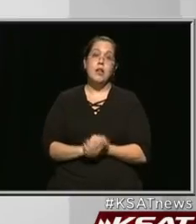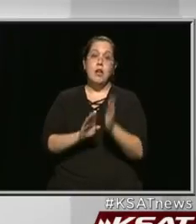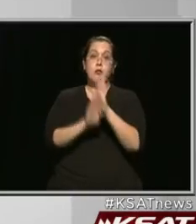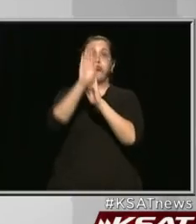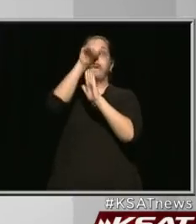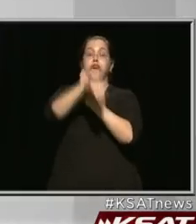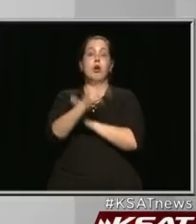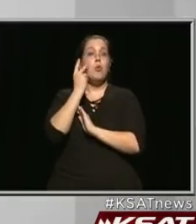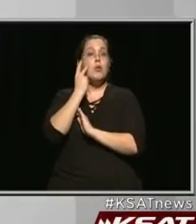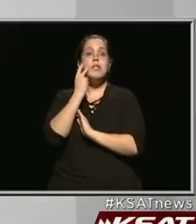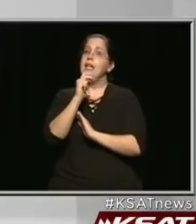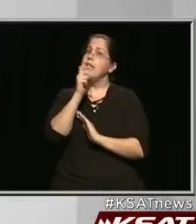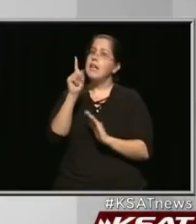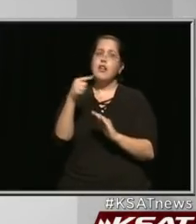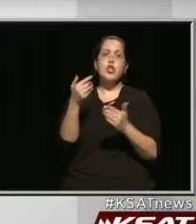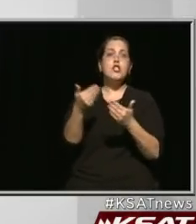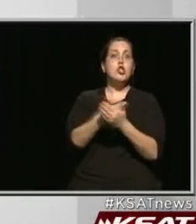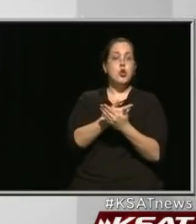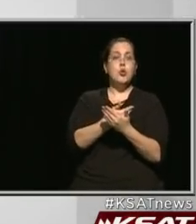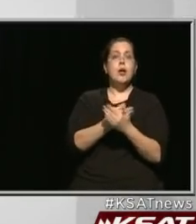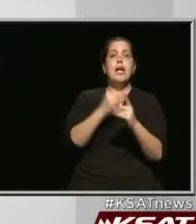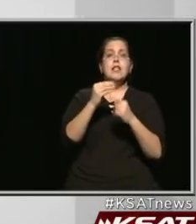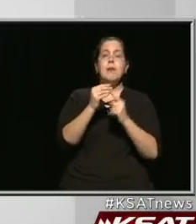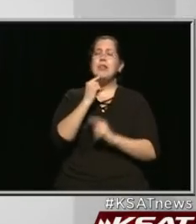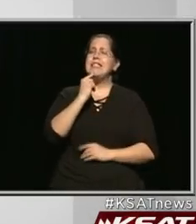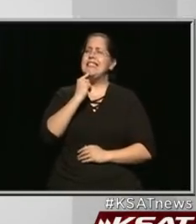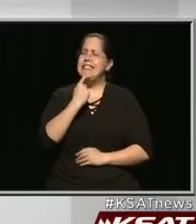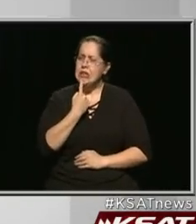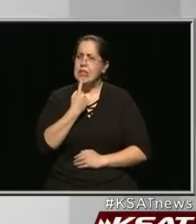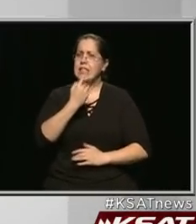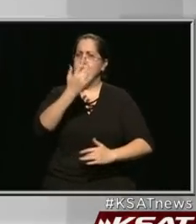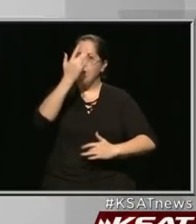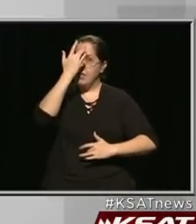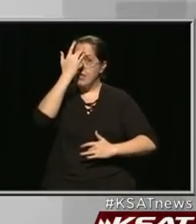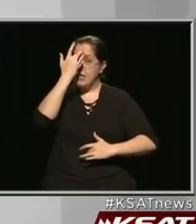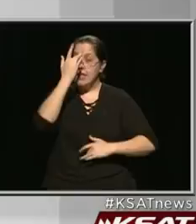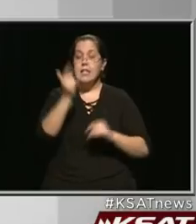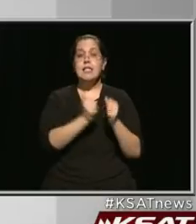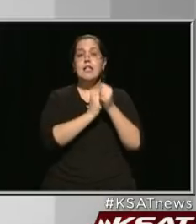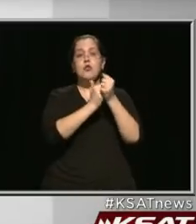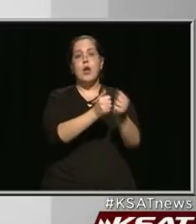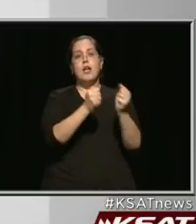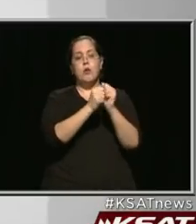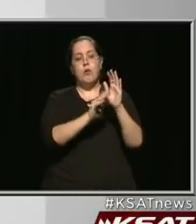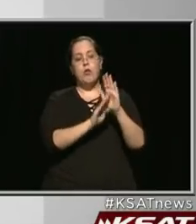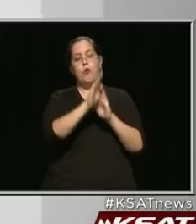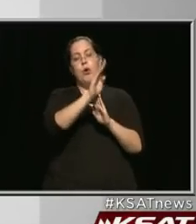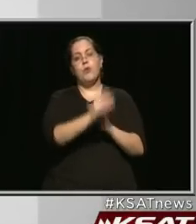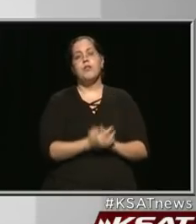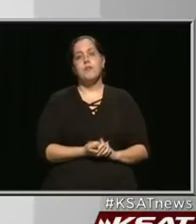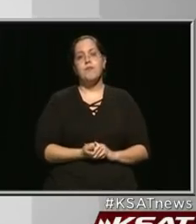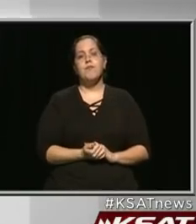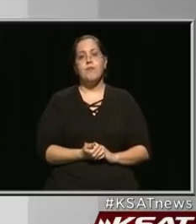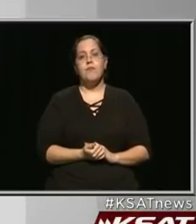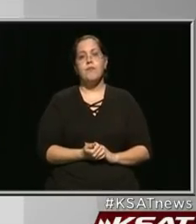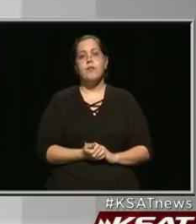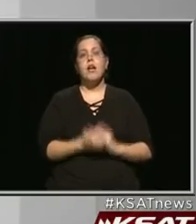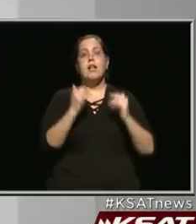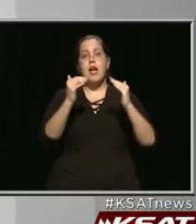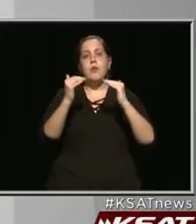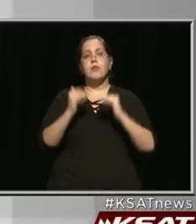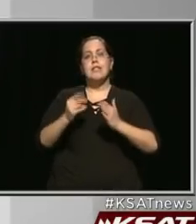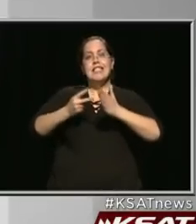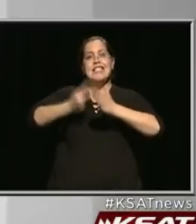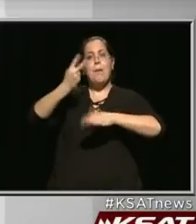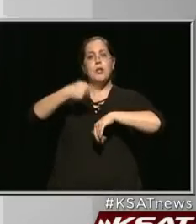seeing is not just about new cases, it's about the severity of the disease that is tracking along with the growth in case numbers. Let's go now to